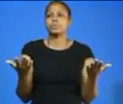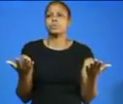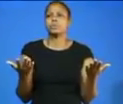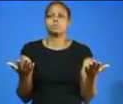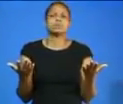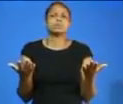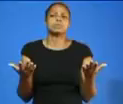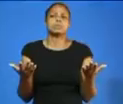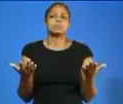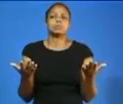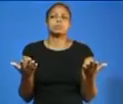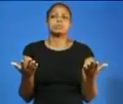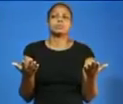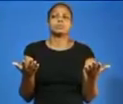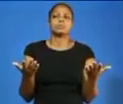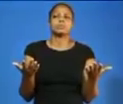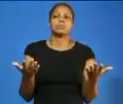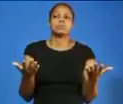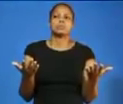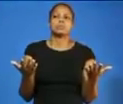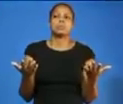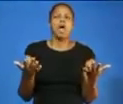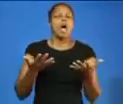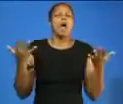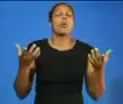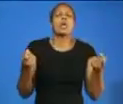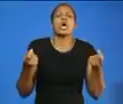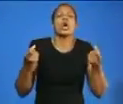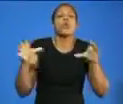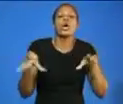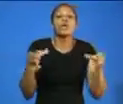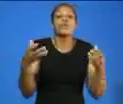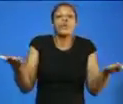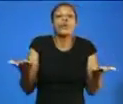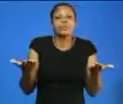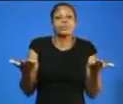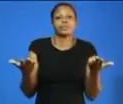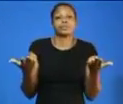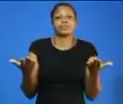What doest thou here?